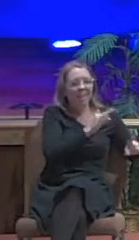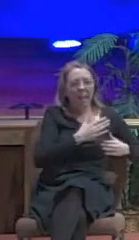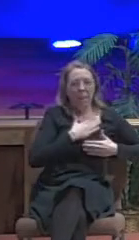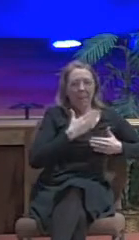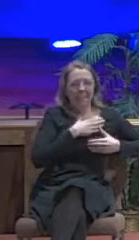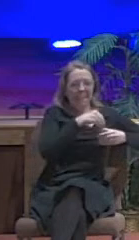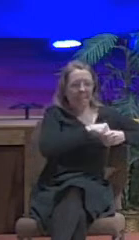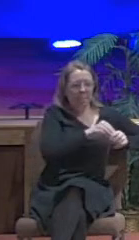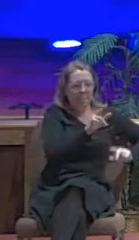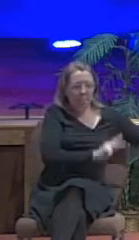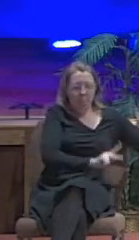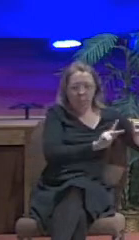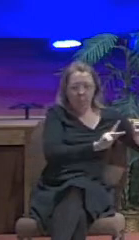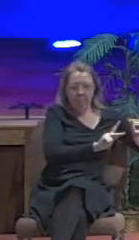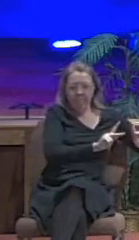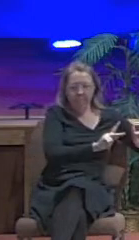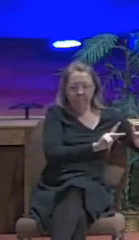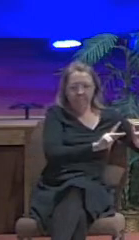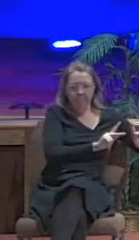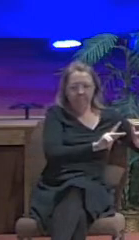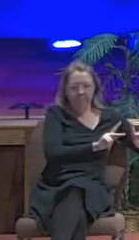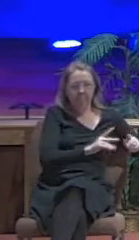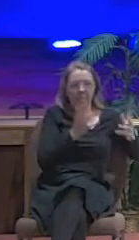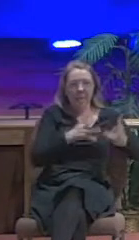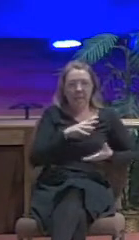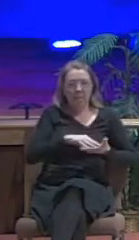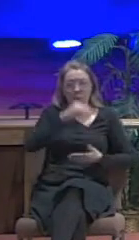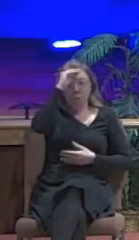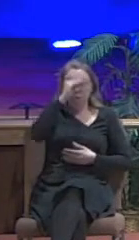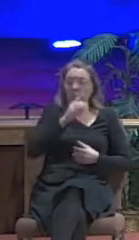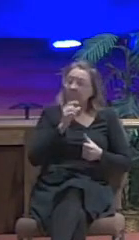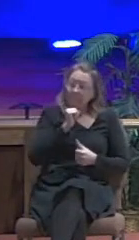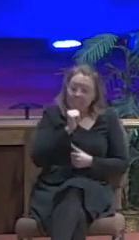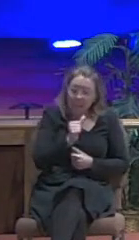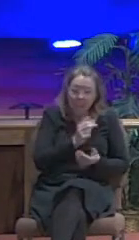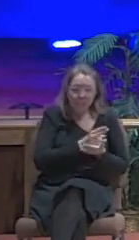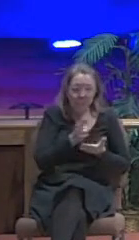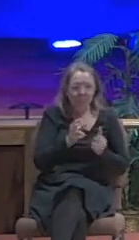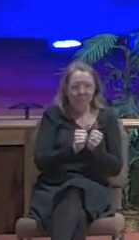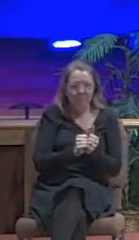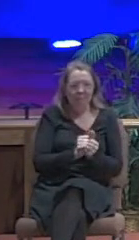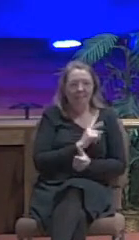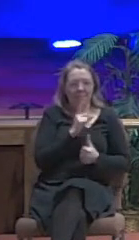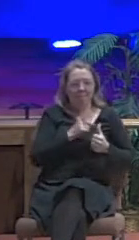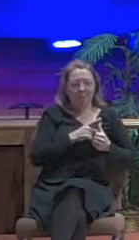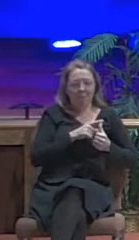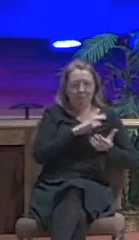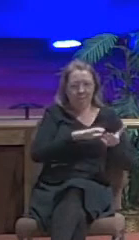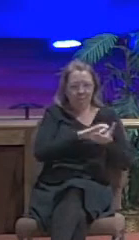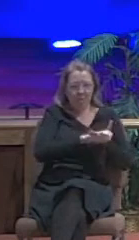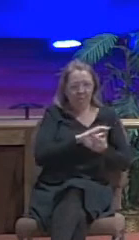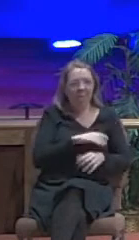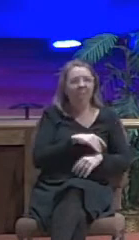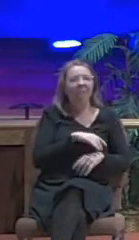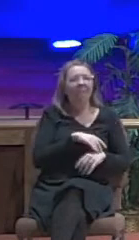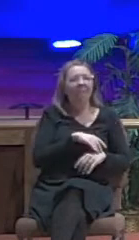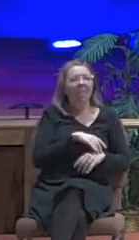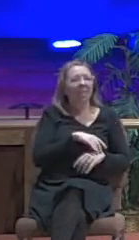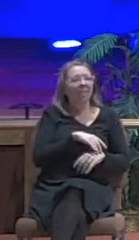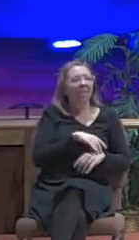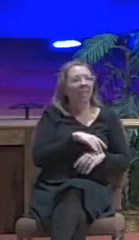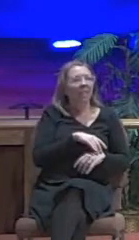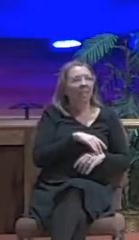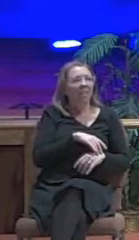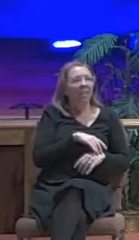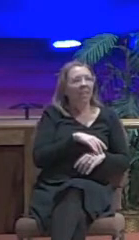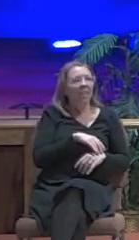I learned that was not true with my first marriage. You see, I read the scripture that said the two will become one